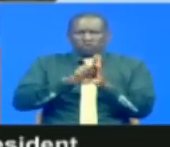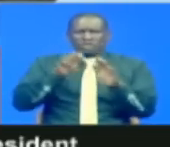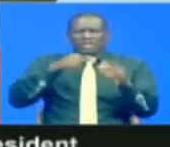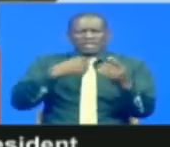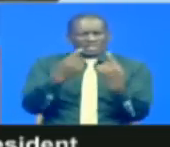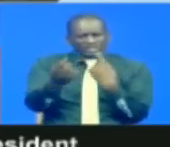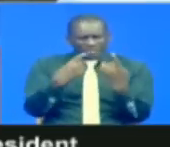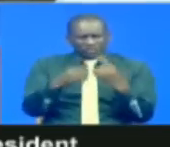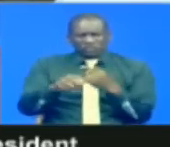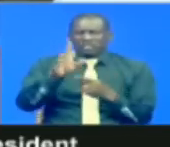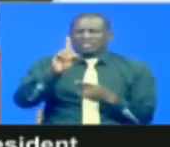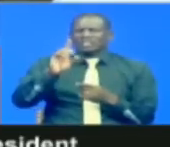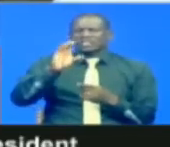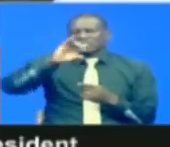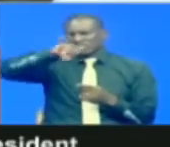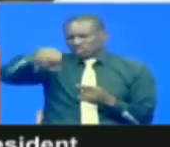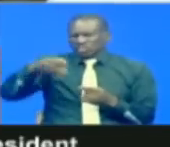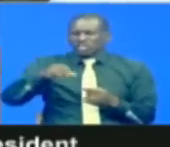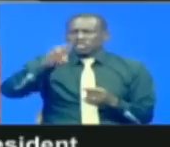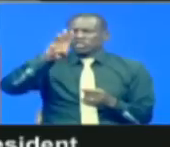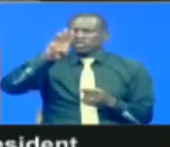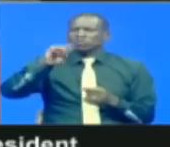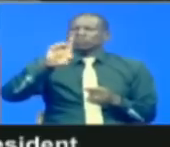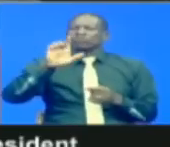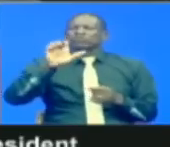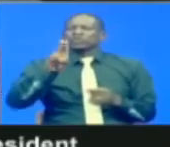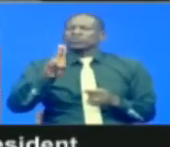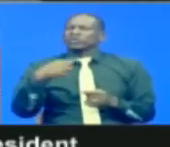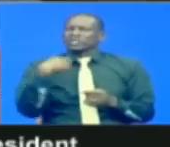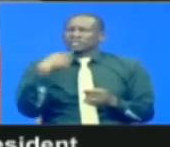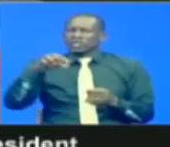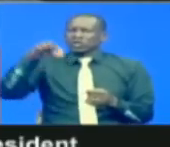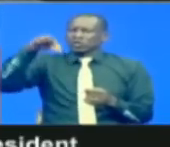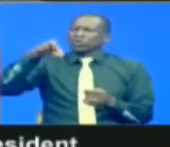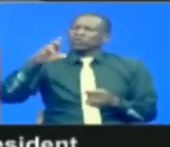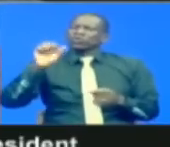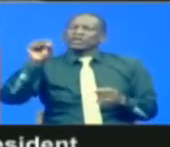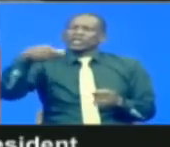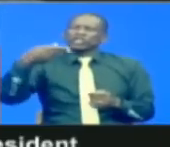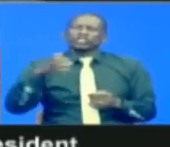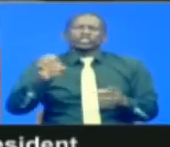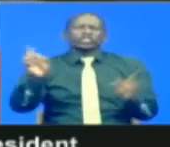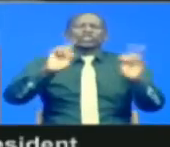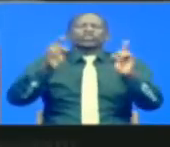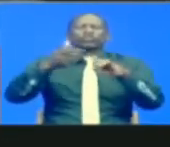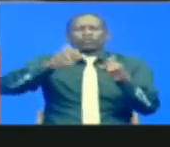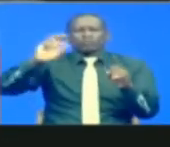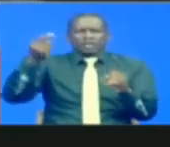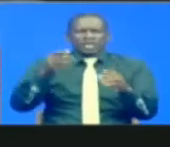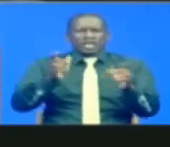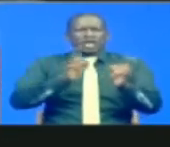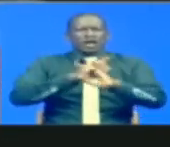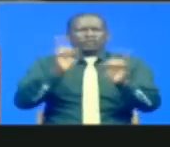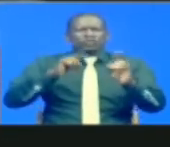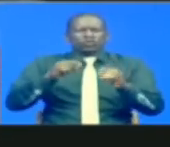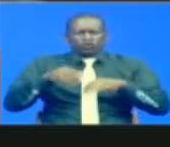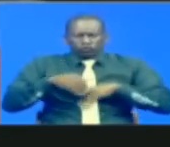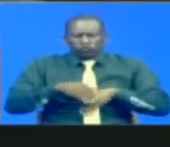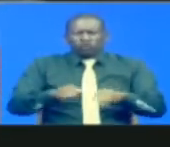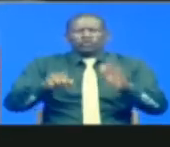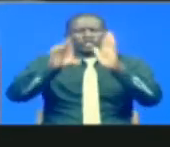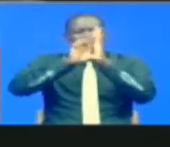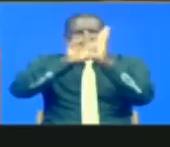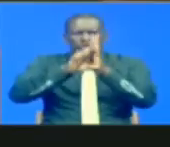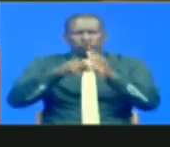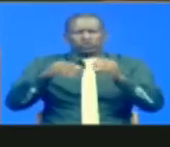argument, DCJ Philomena Mwilu has stated that Qureshi, being a foreigner, had not satisfied the legal requirements to practice in